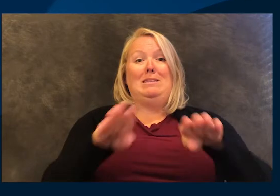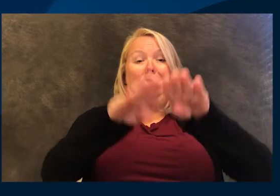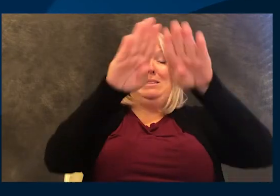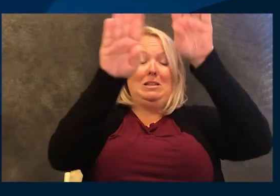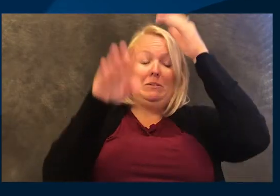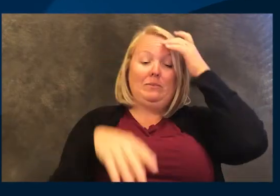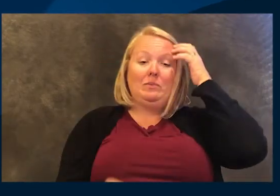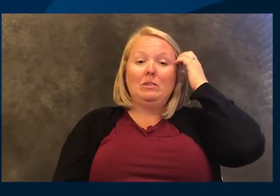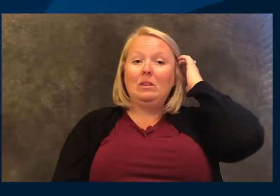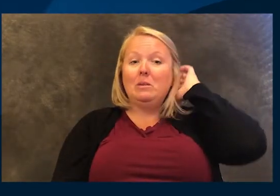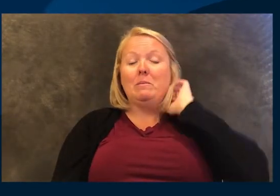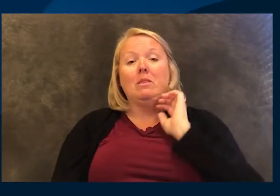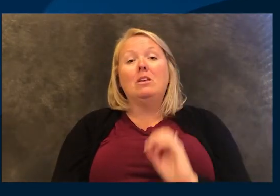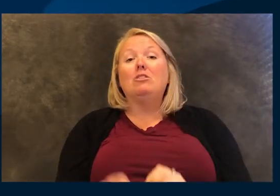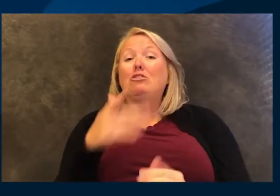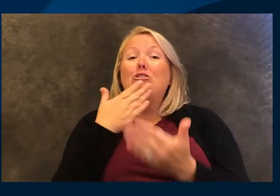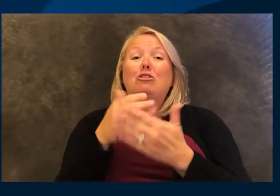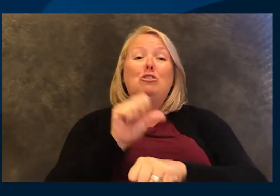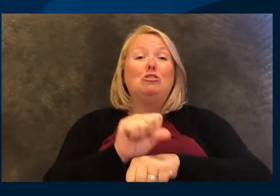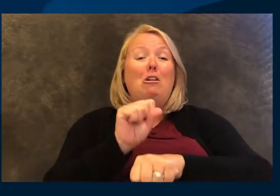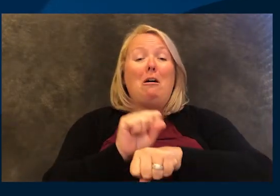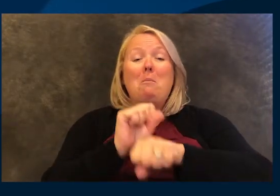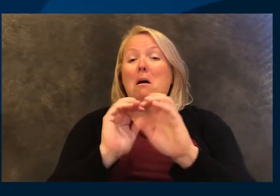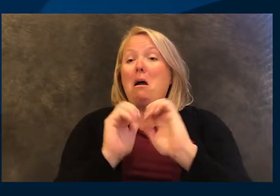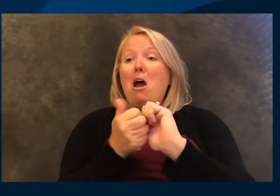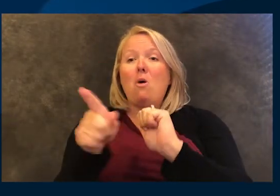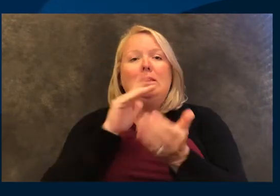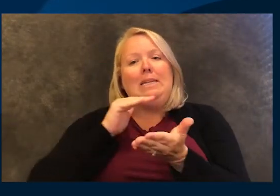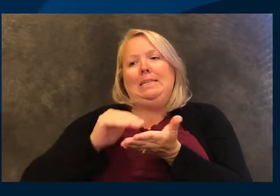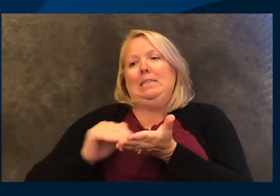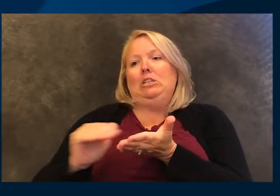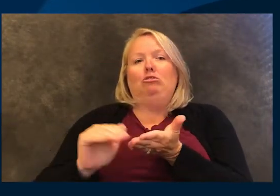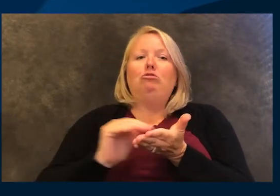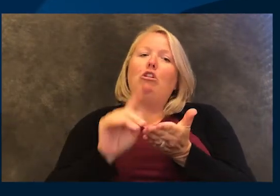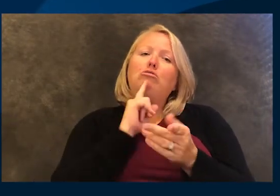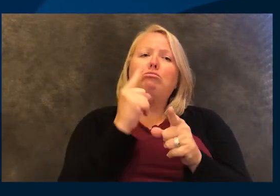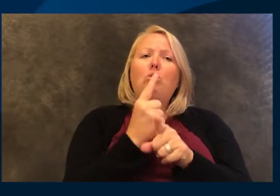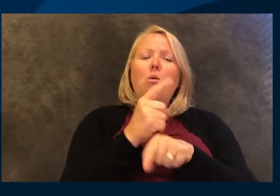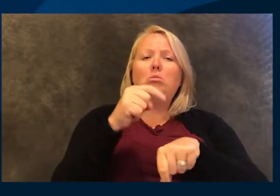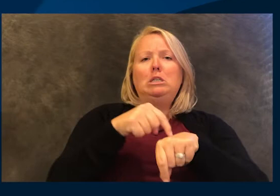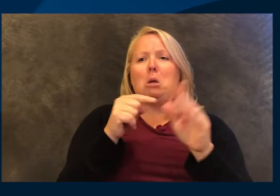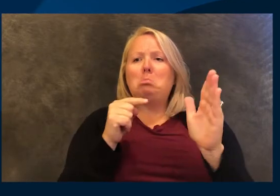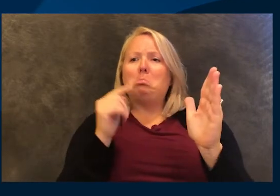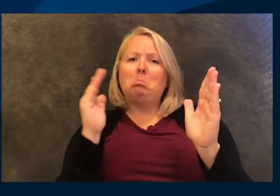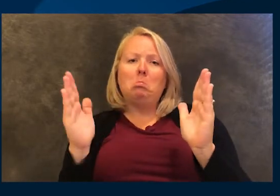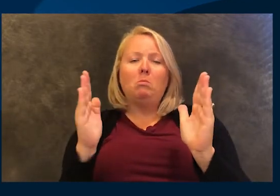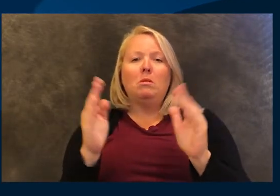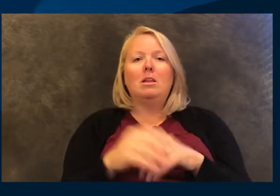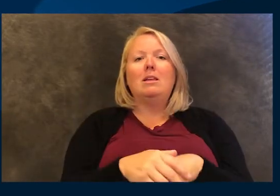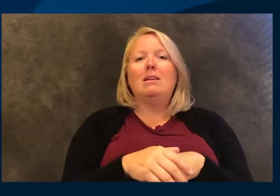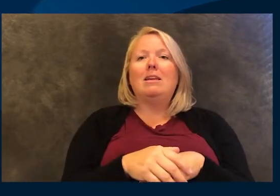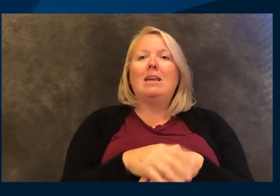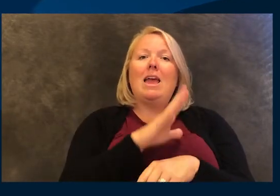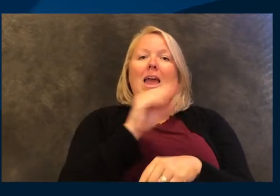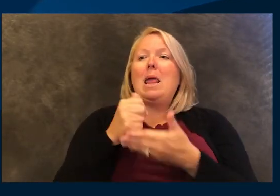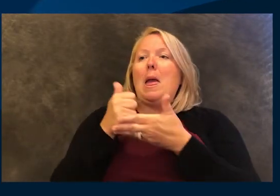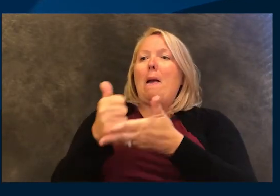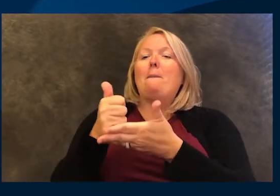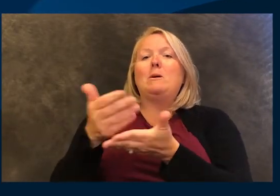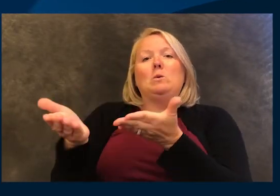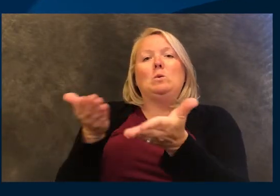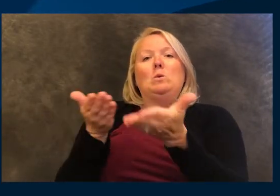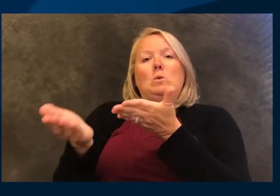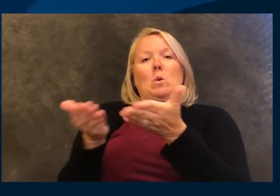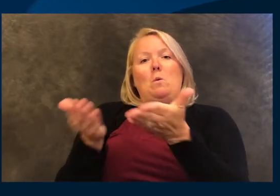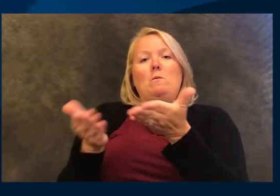job of keeping throughput going by discharging patients in a timely way and linking services up to patients that are discharged so they